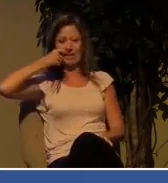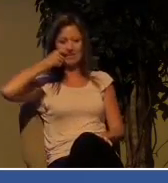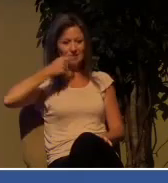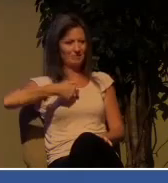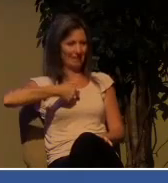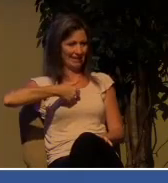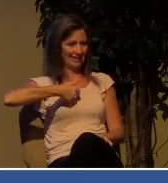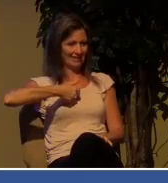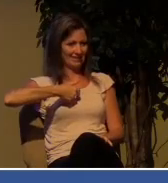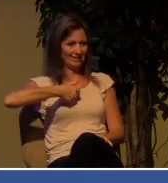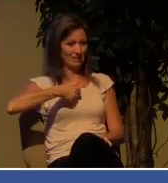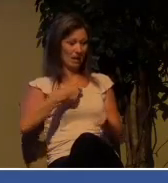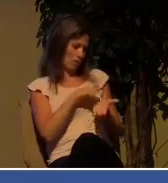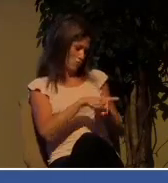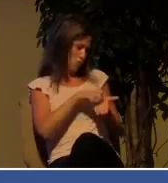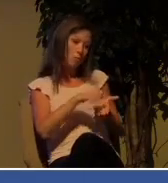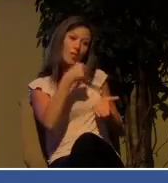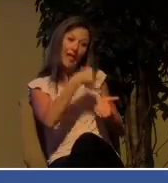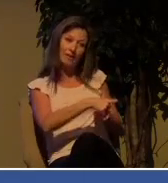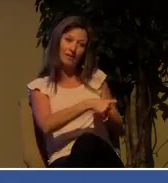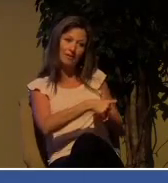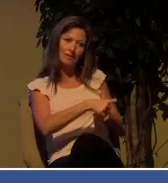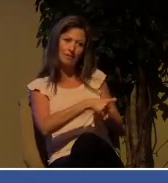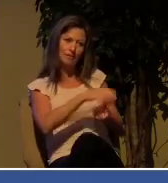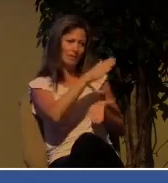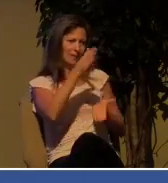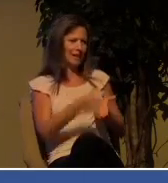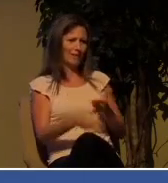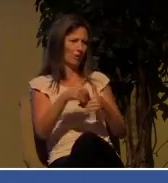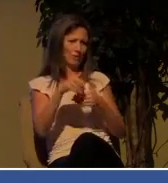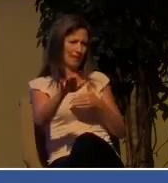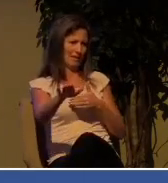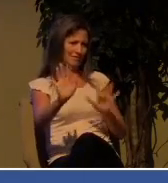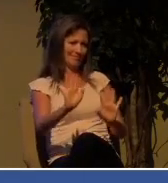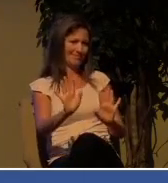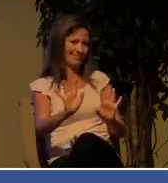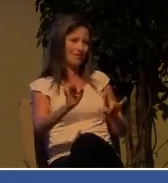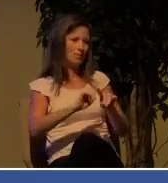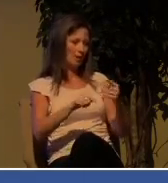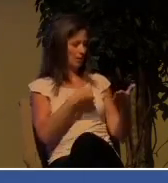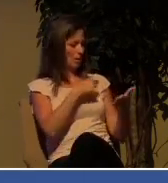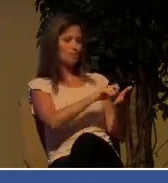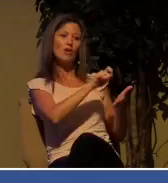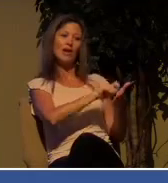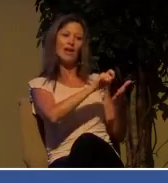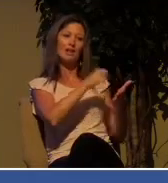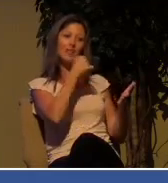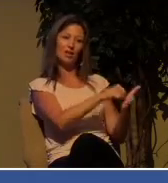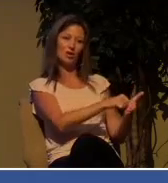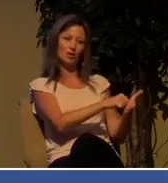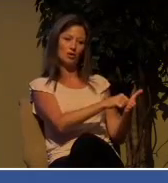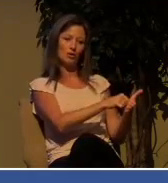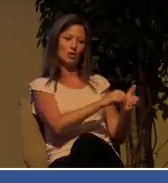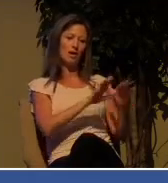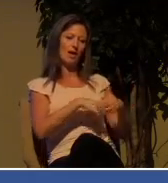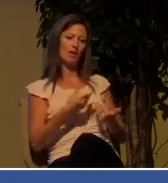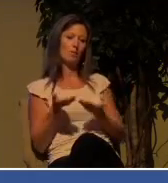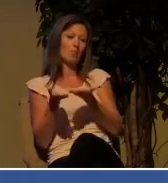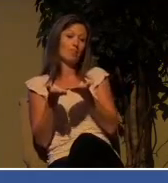letter. Never mailed it, but I wrote them a letter as to what they had done for me and my life.